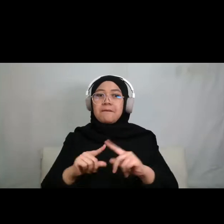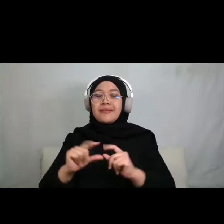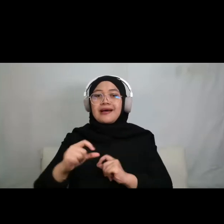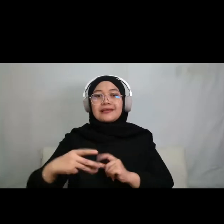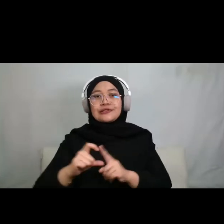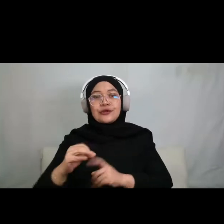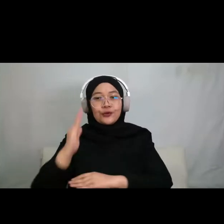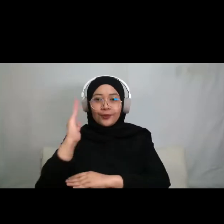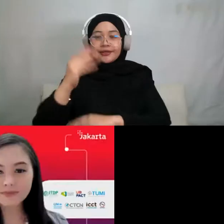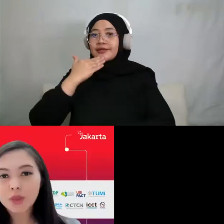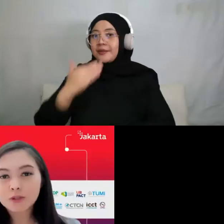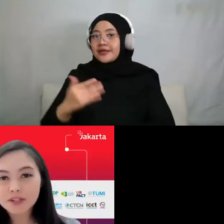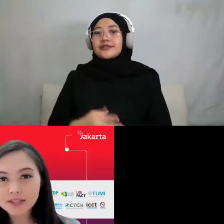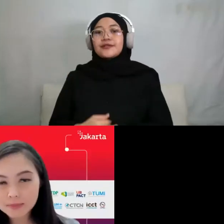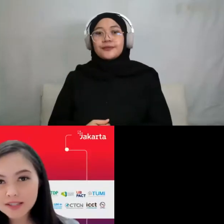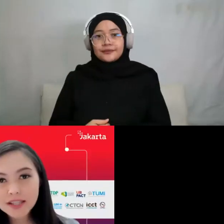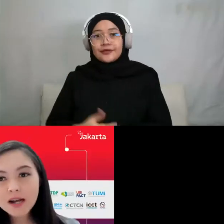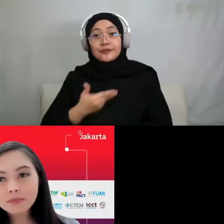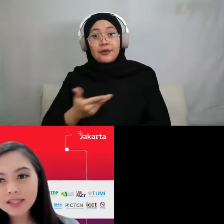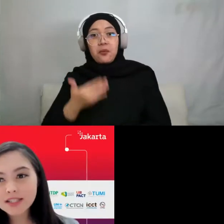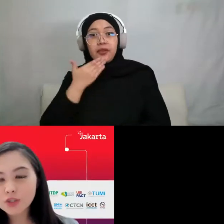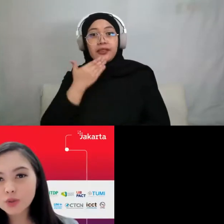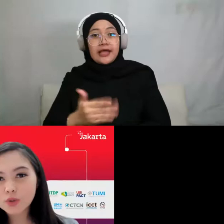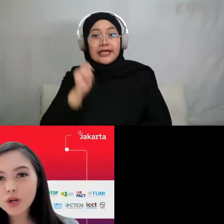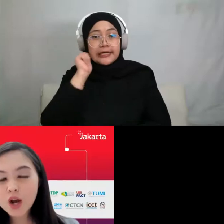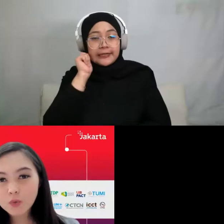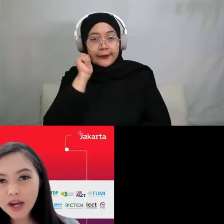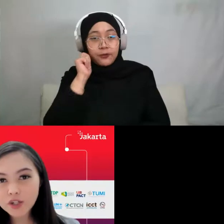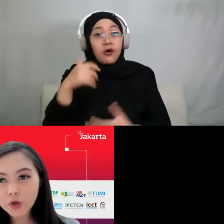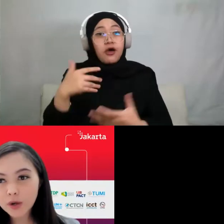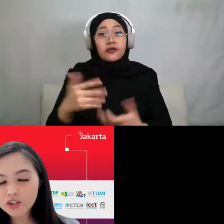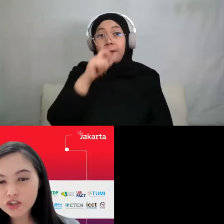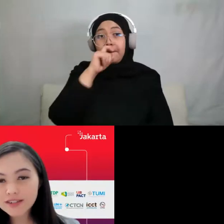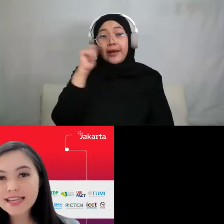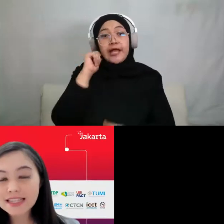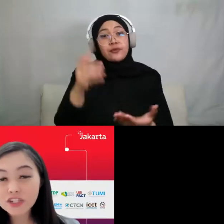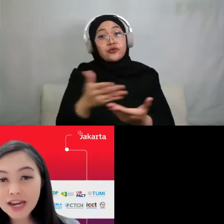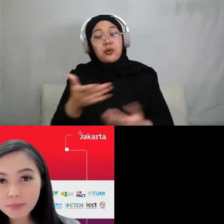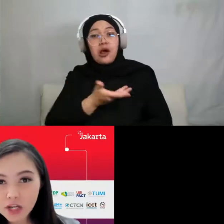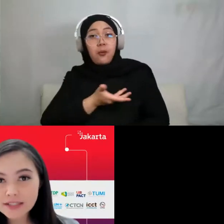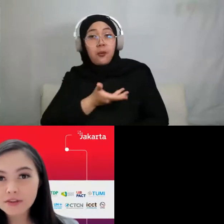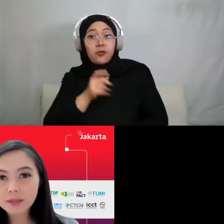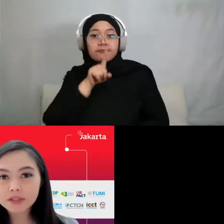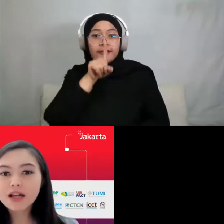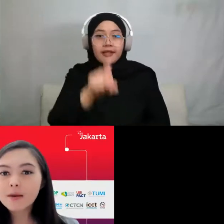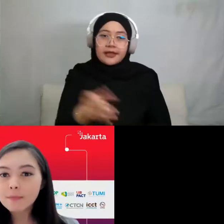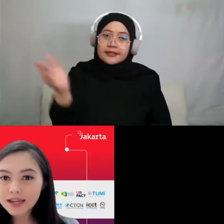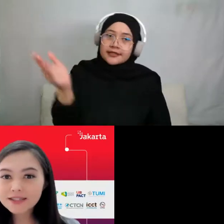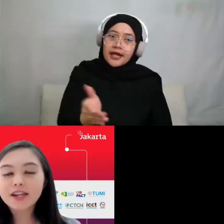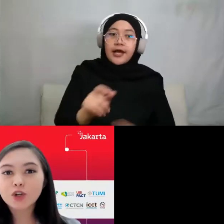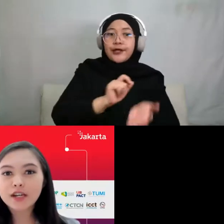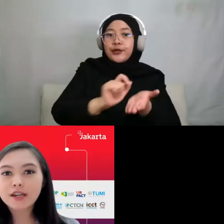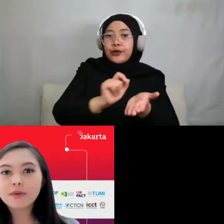to your questions to all the participants. Please do write your question in the chat box available